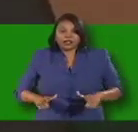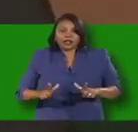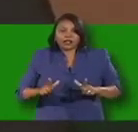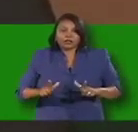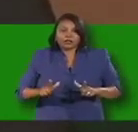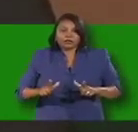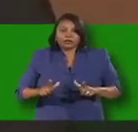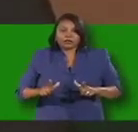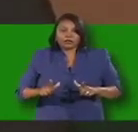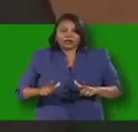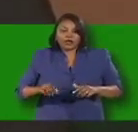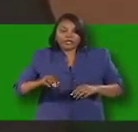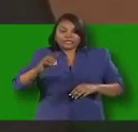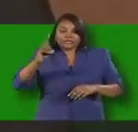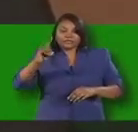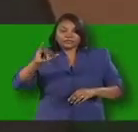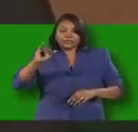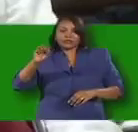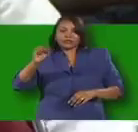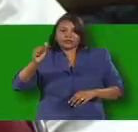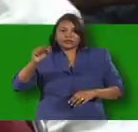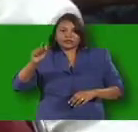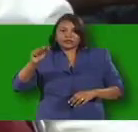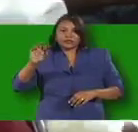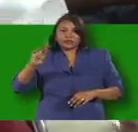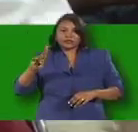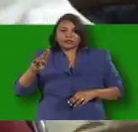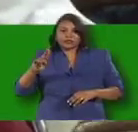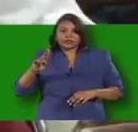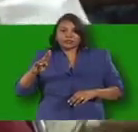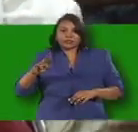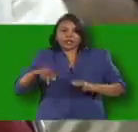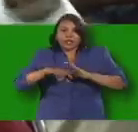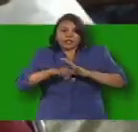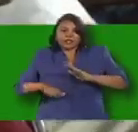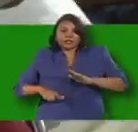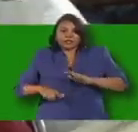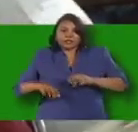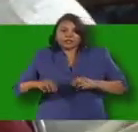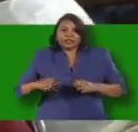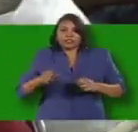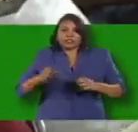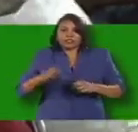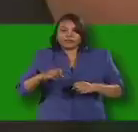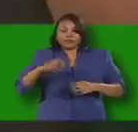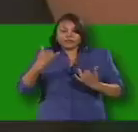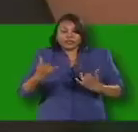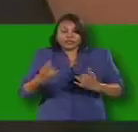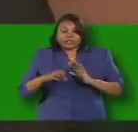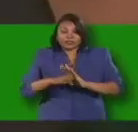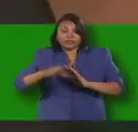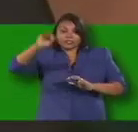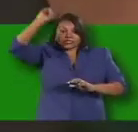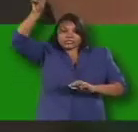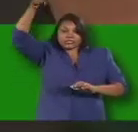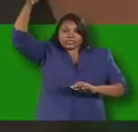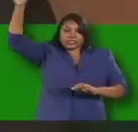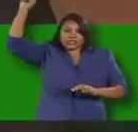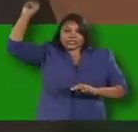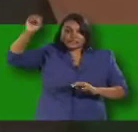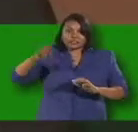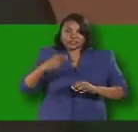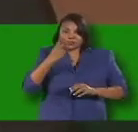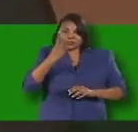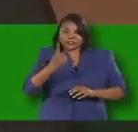things, where we look at disaster risk reduction. The remote sensing technologies and all those satellites, those are very important technologies.